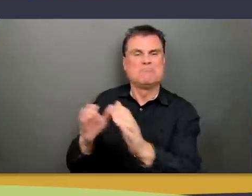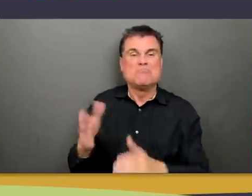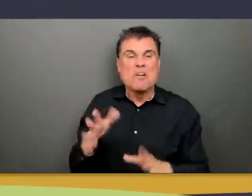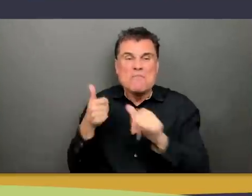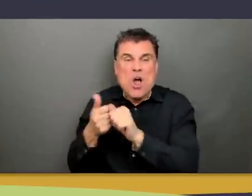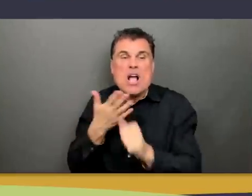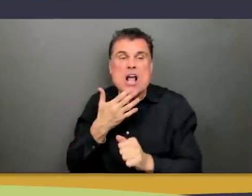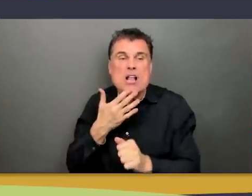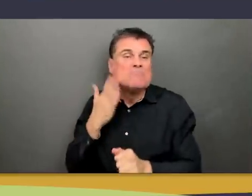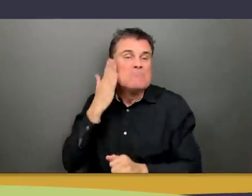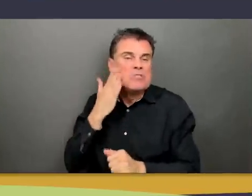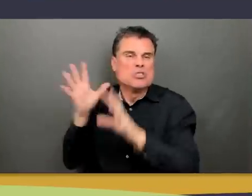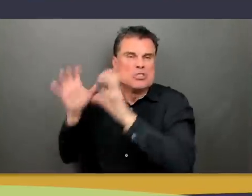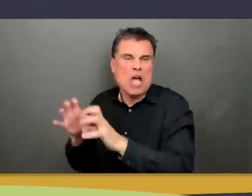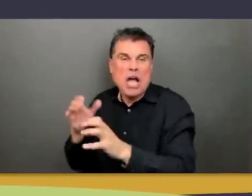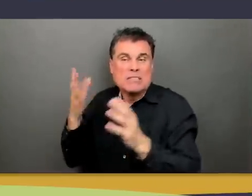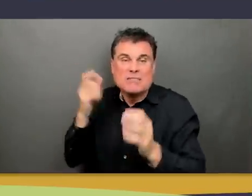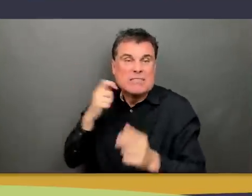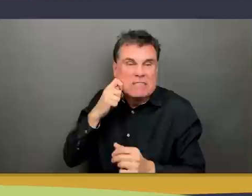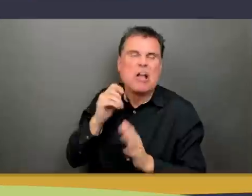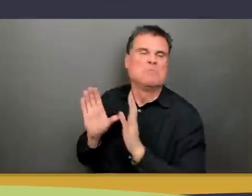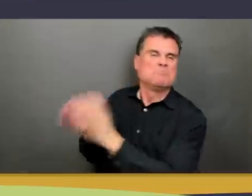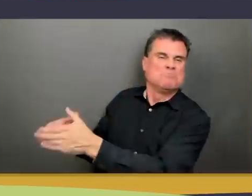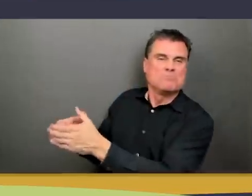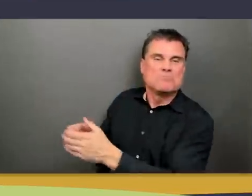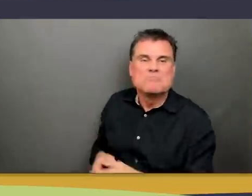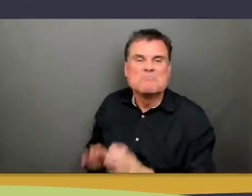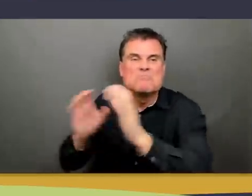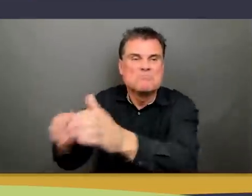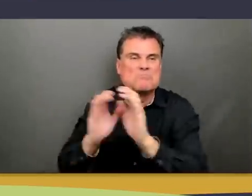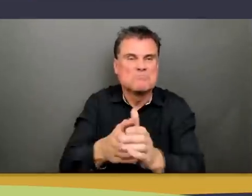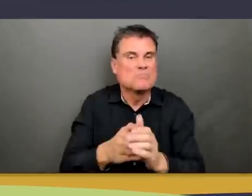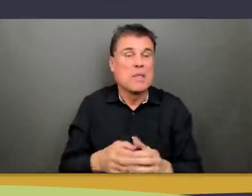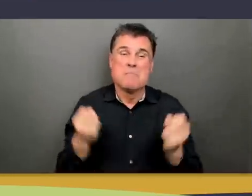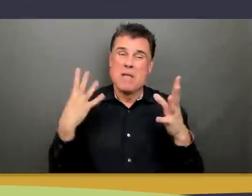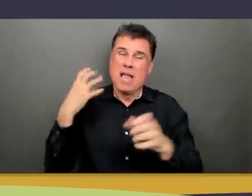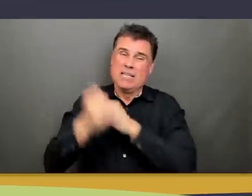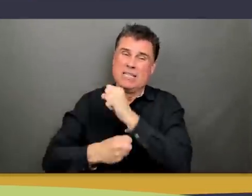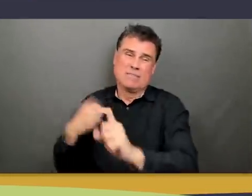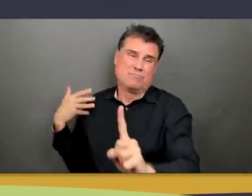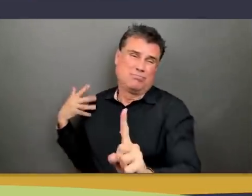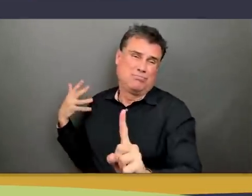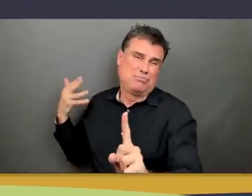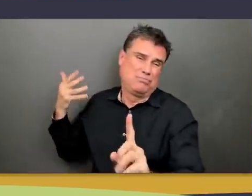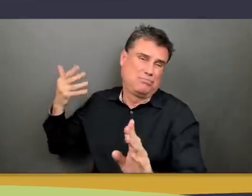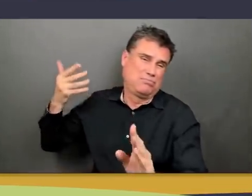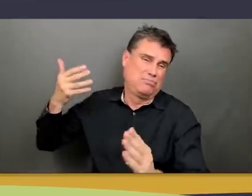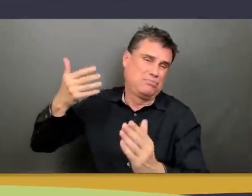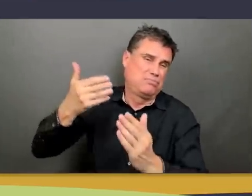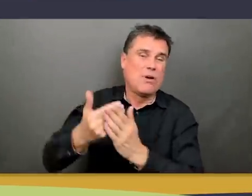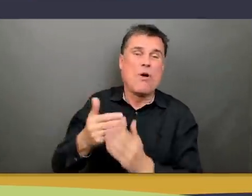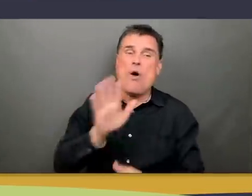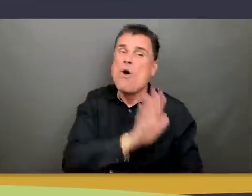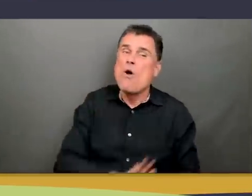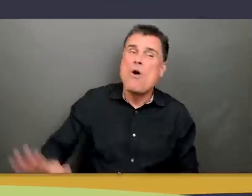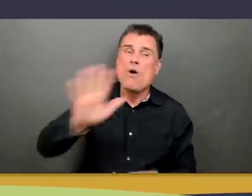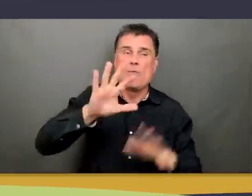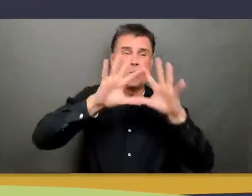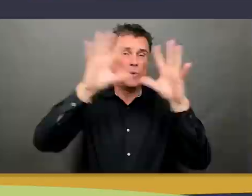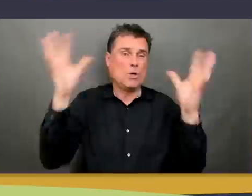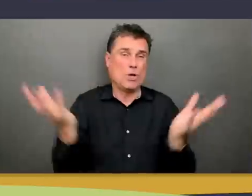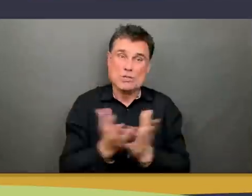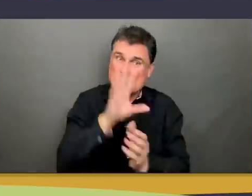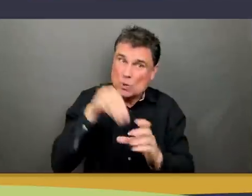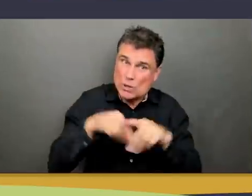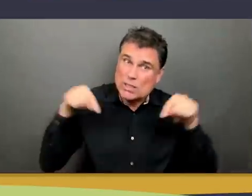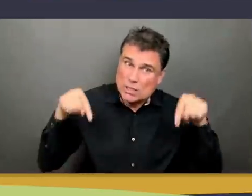Over centuries of doing this sorting and excluding all over the world and right here in BC, systems have been instituted